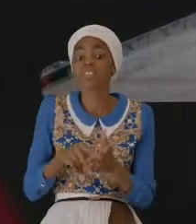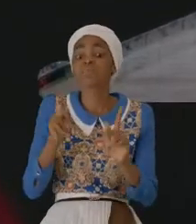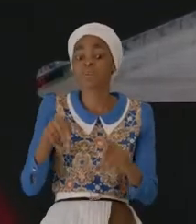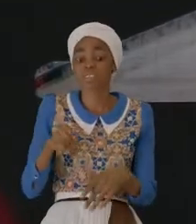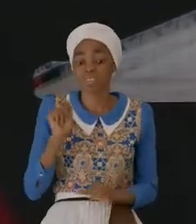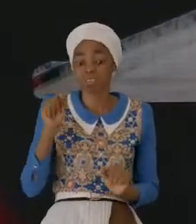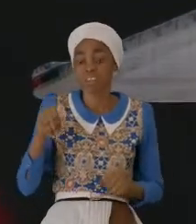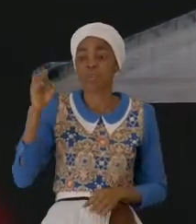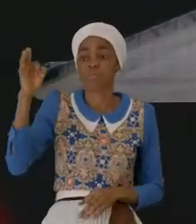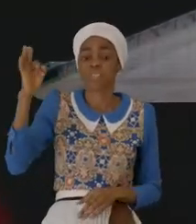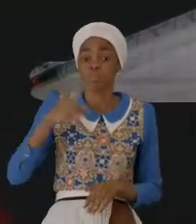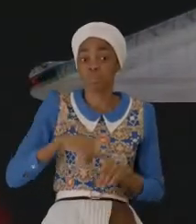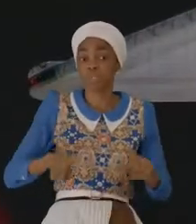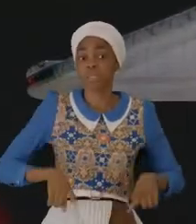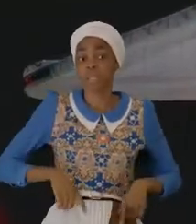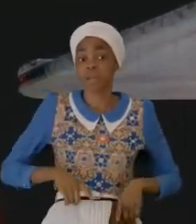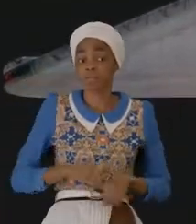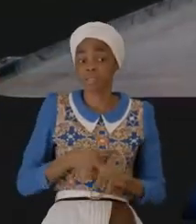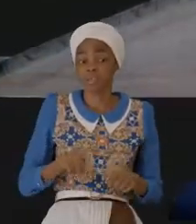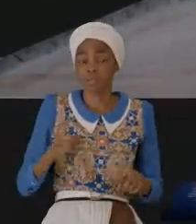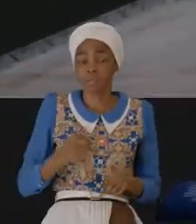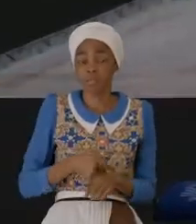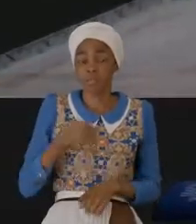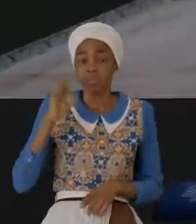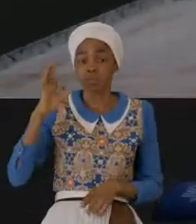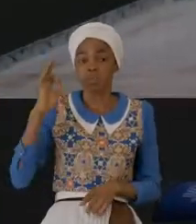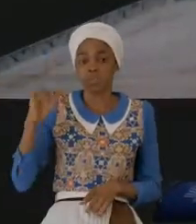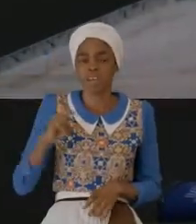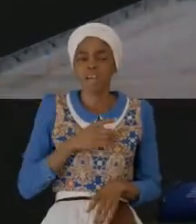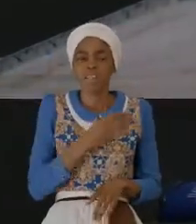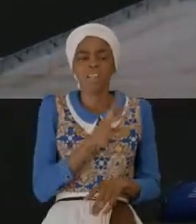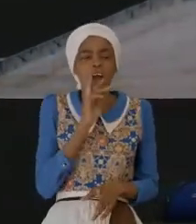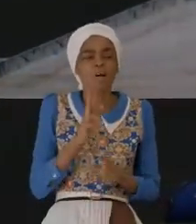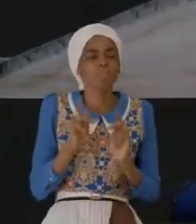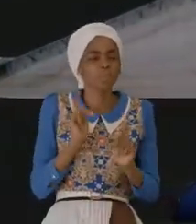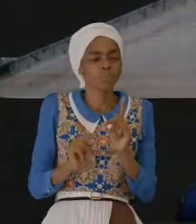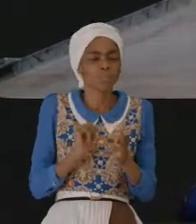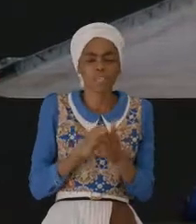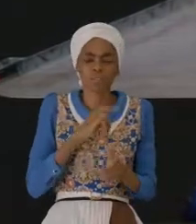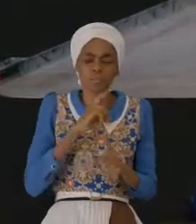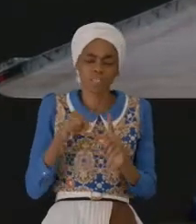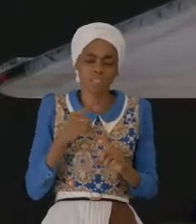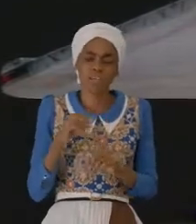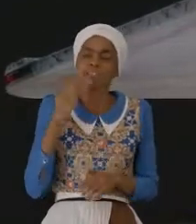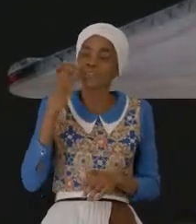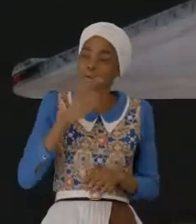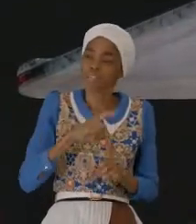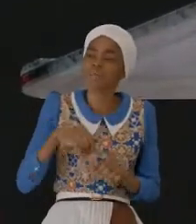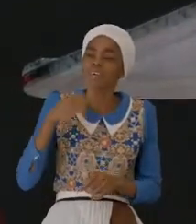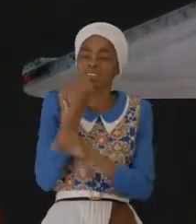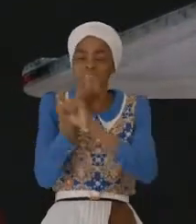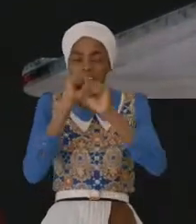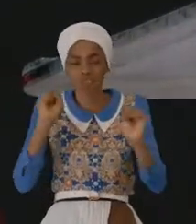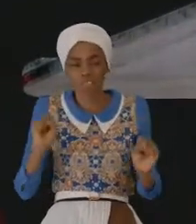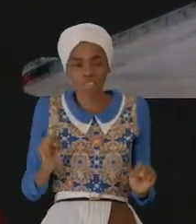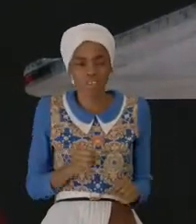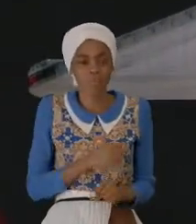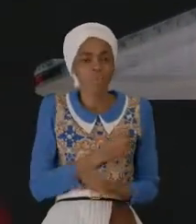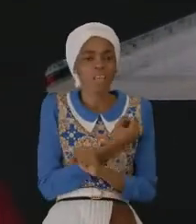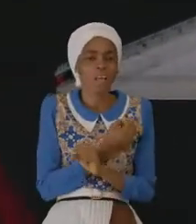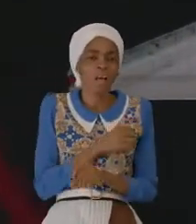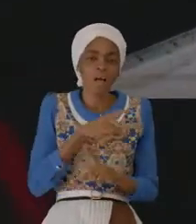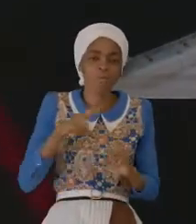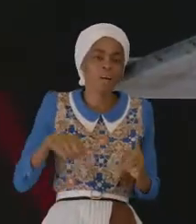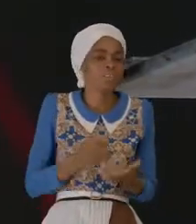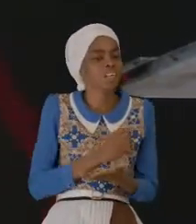his life is different from his preaching there are people that they may talk about salvation about you know we're clean